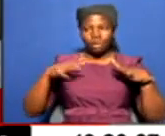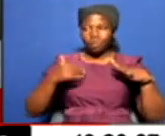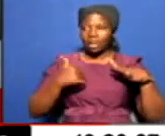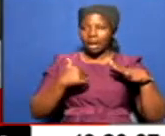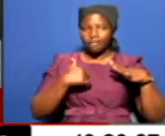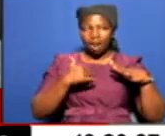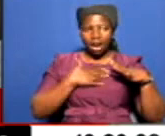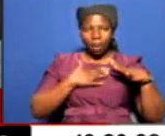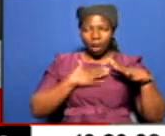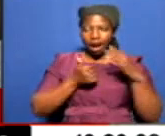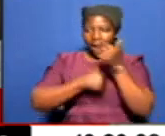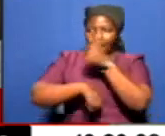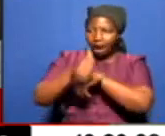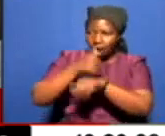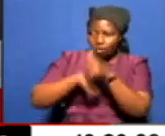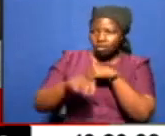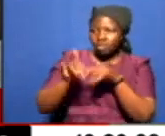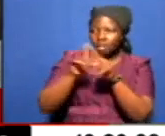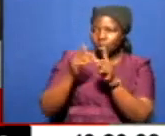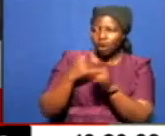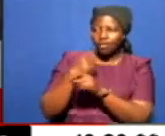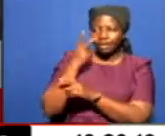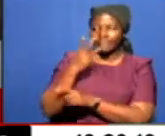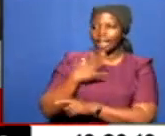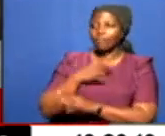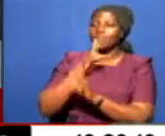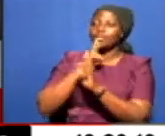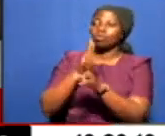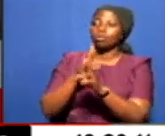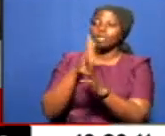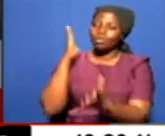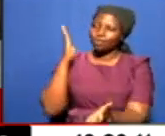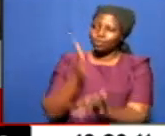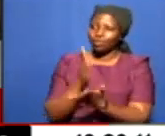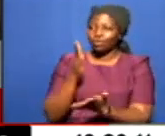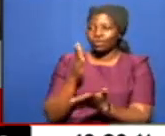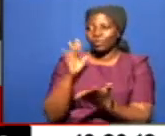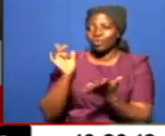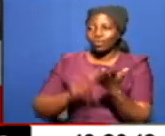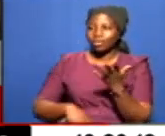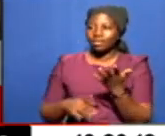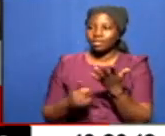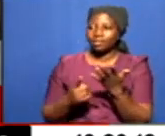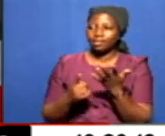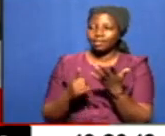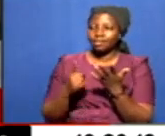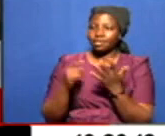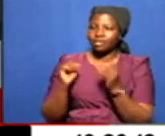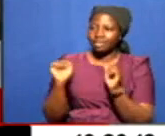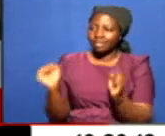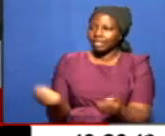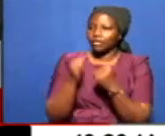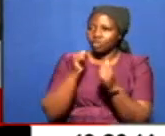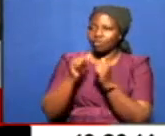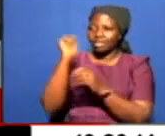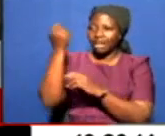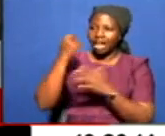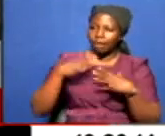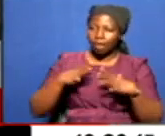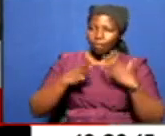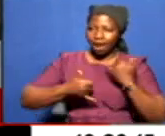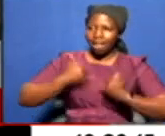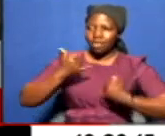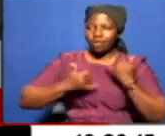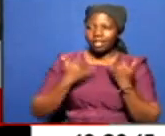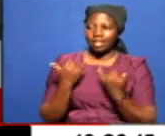inputs, and we are seeing our outcomes, and of course, what the safety that the Kenyans are enjoying. Mm-hmm. Yes.